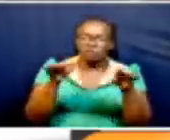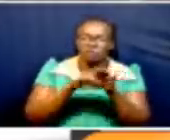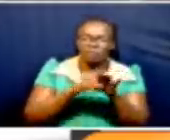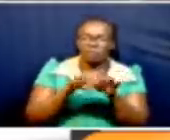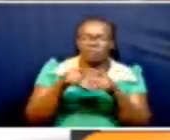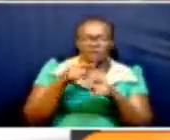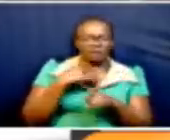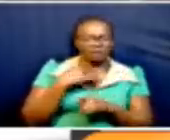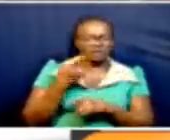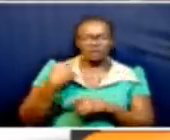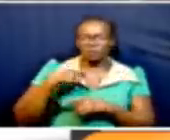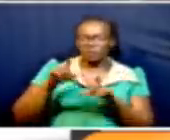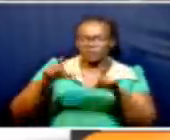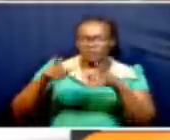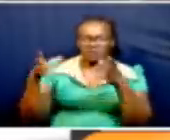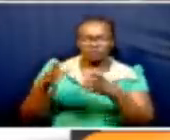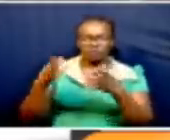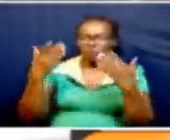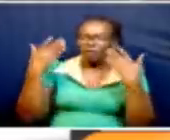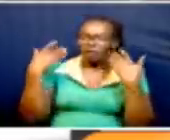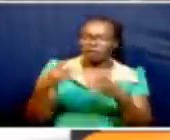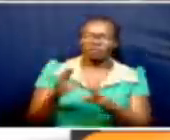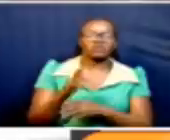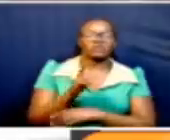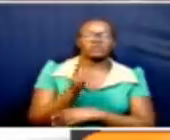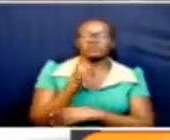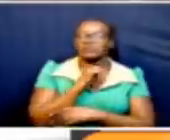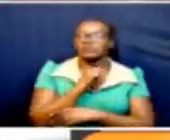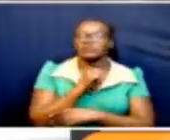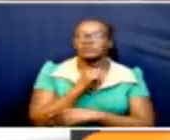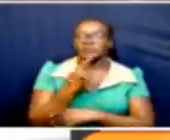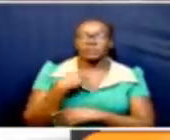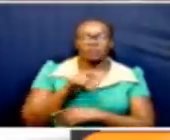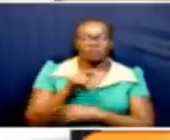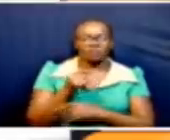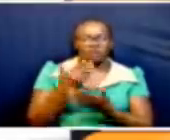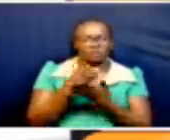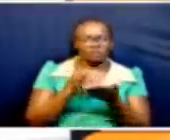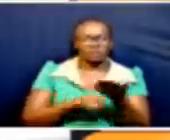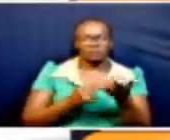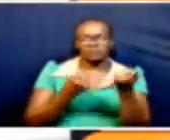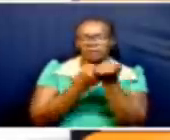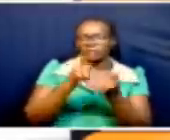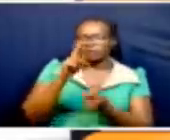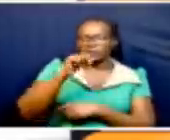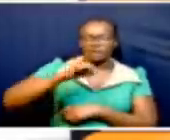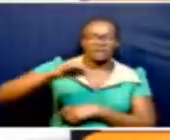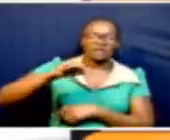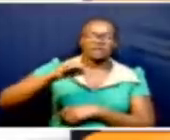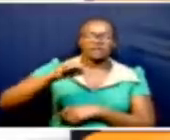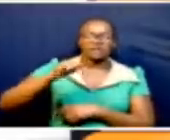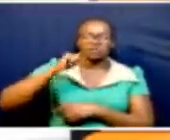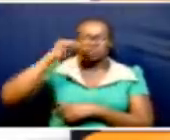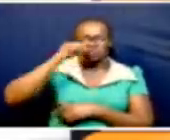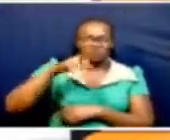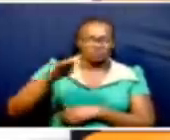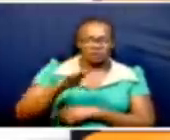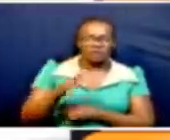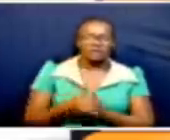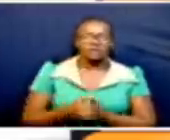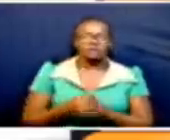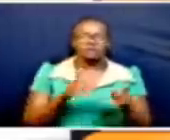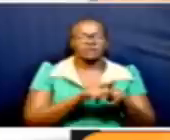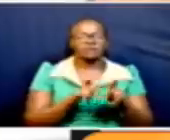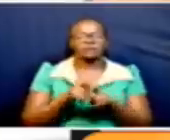it. We are losing it big time, because we tend to take sides. Politically, we have even